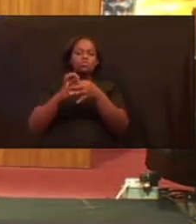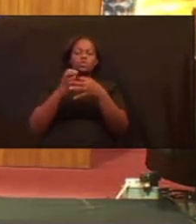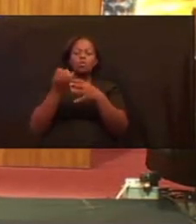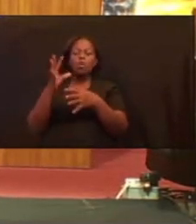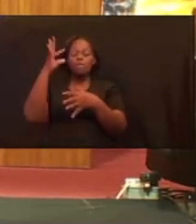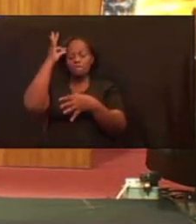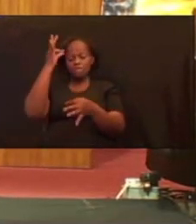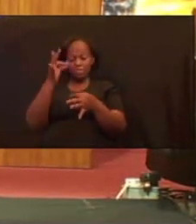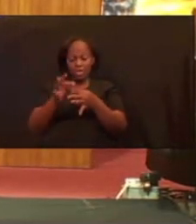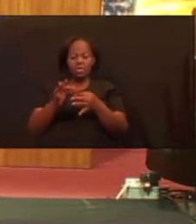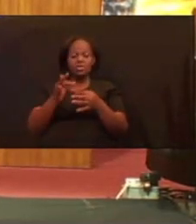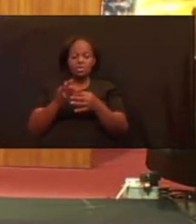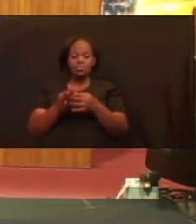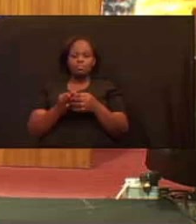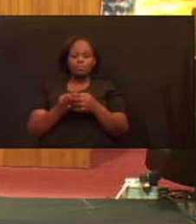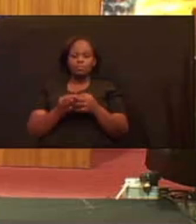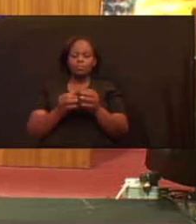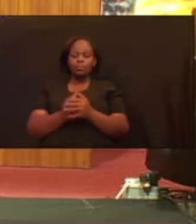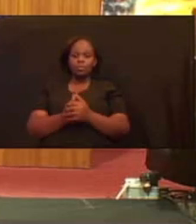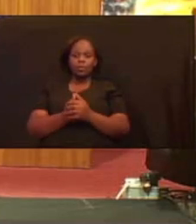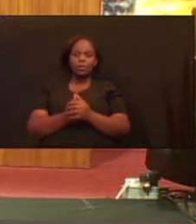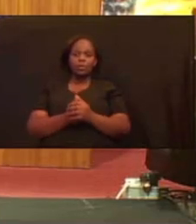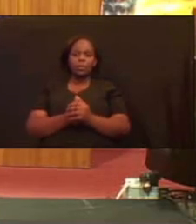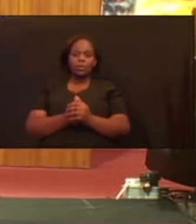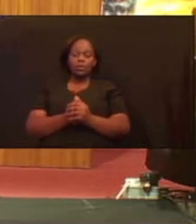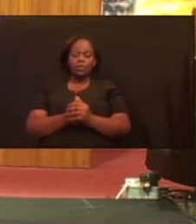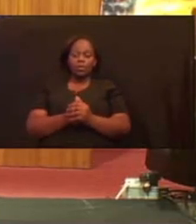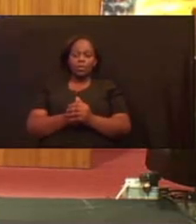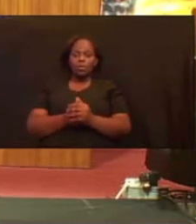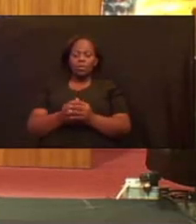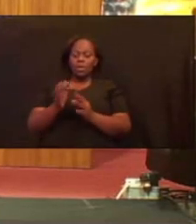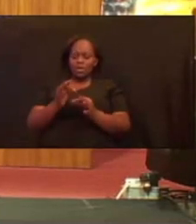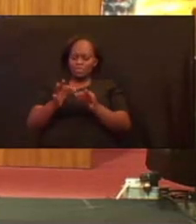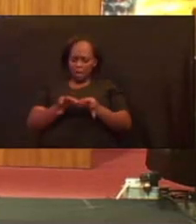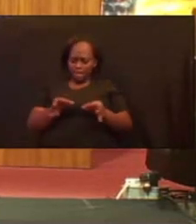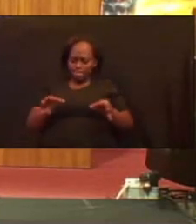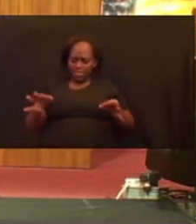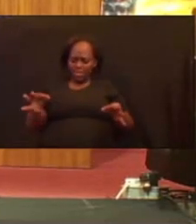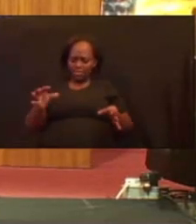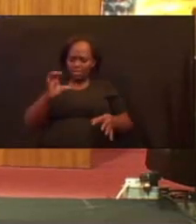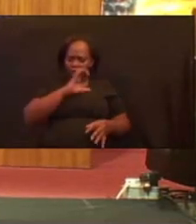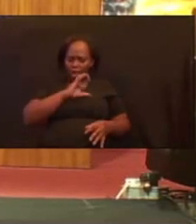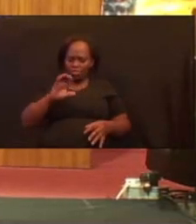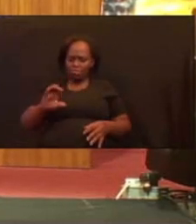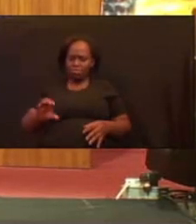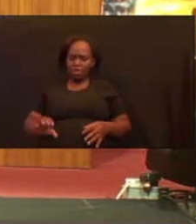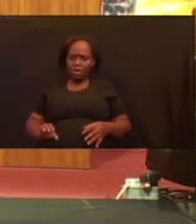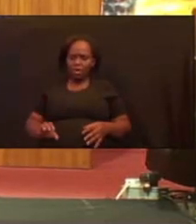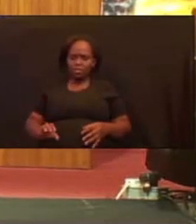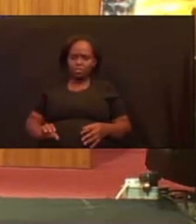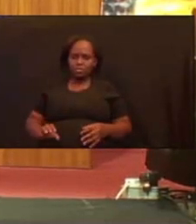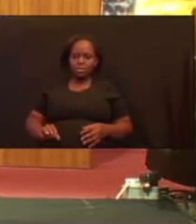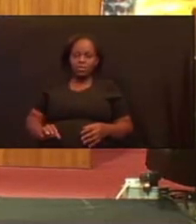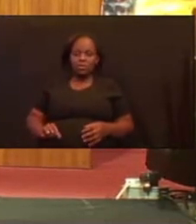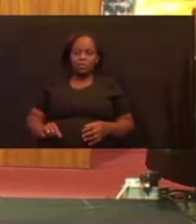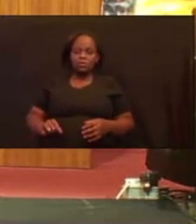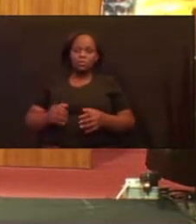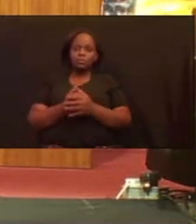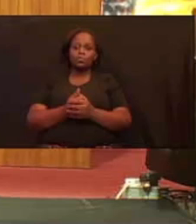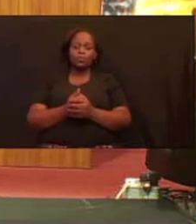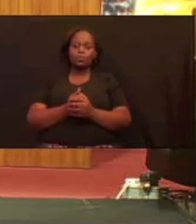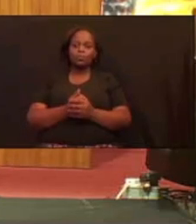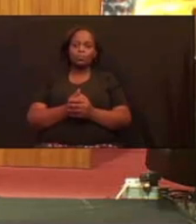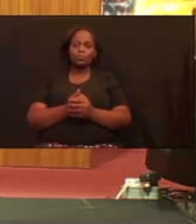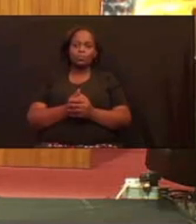Yes. To the fullness of the stature of the measure of Christ. He says that we henceforth be not tossed to and